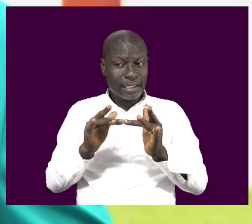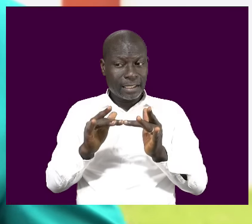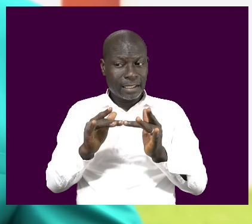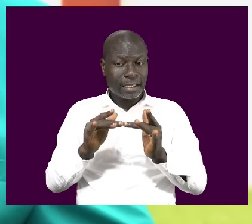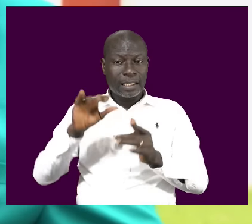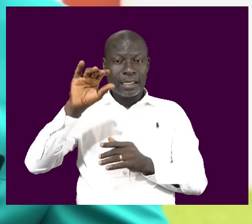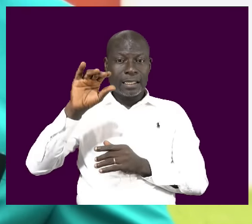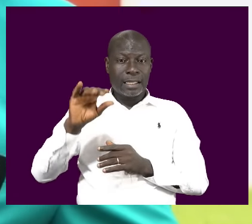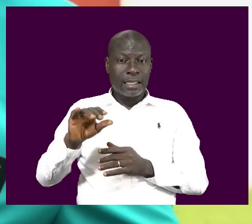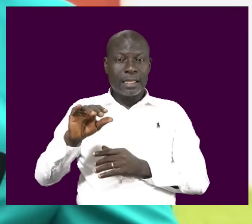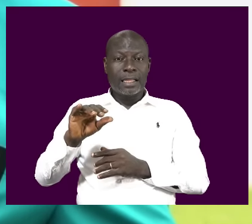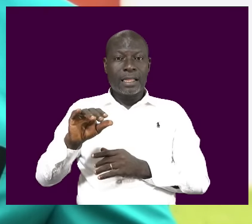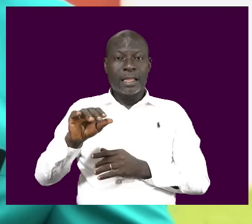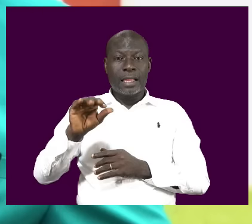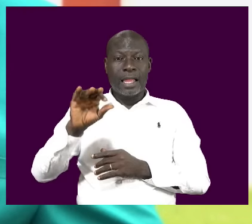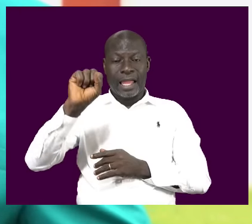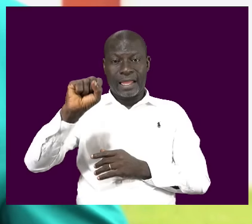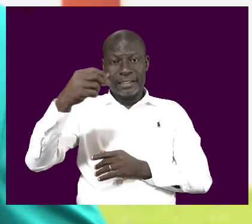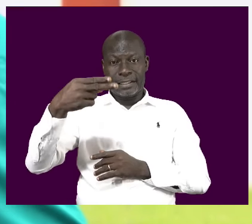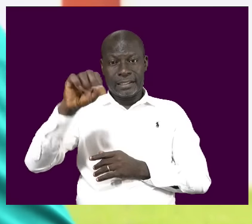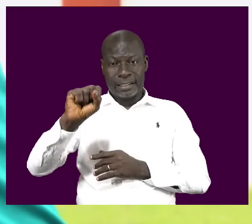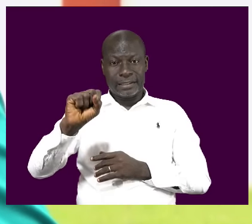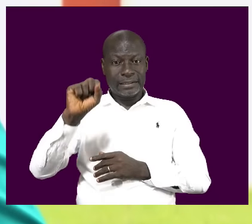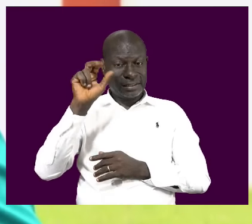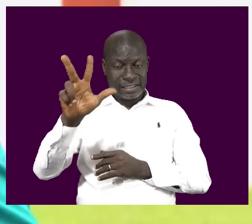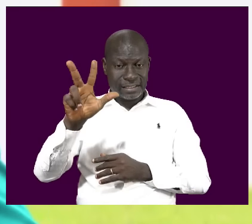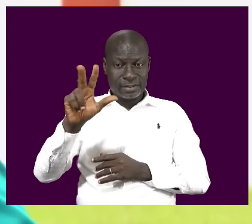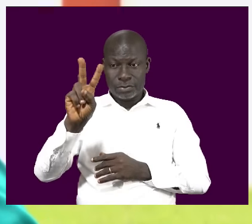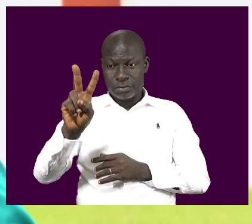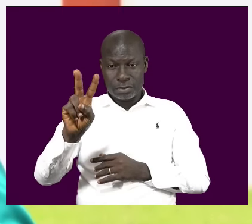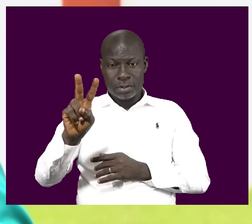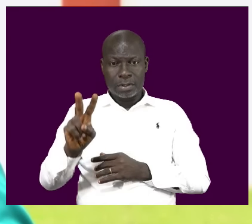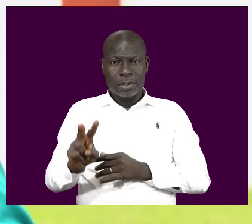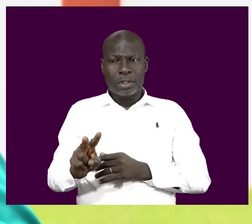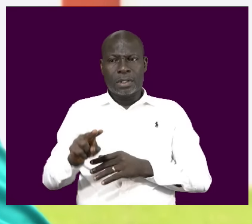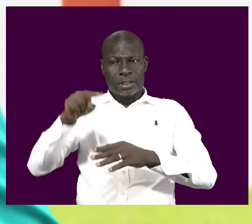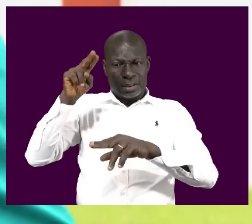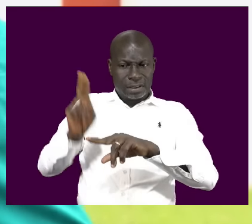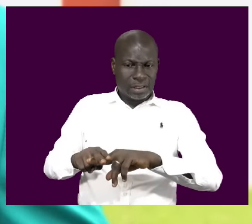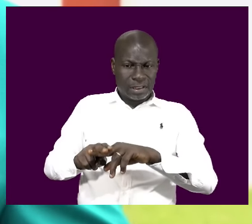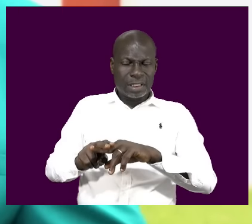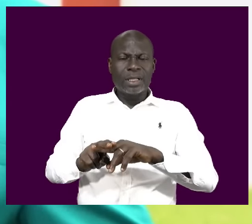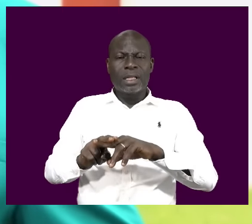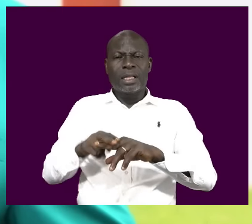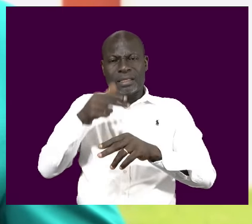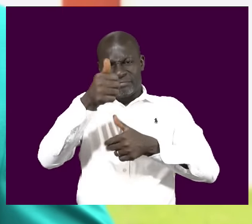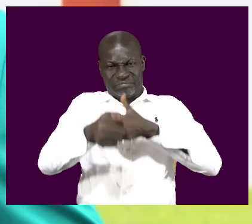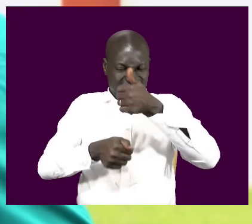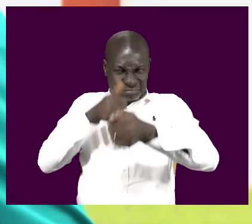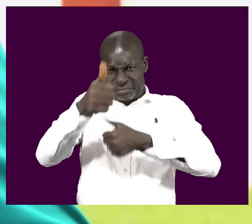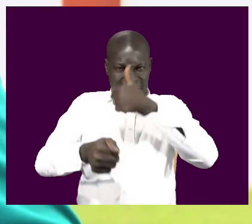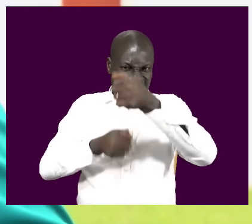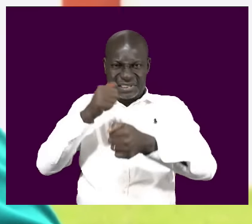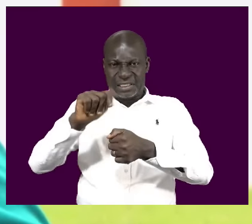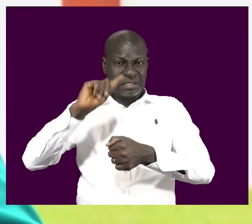SHS emayua mienu adekwa ne miensa ebetena social media so e super omampani